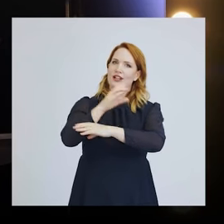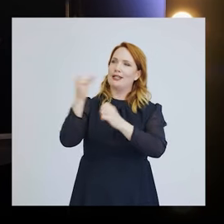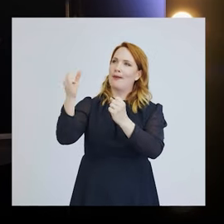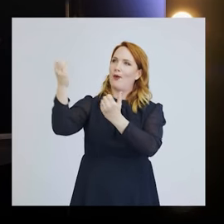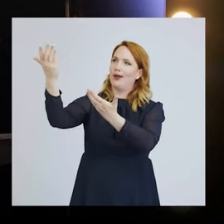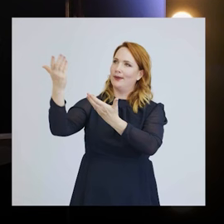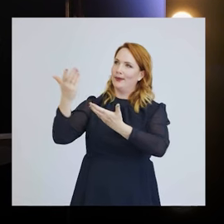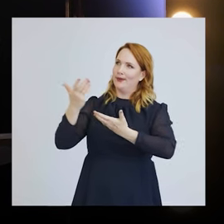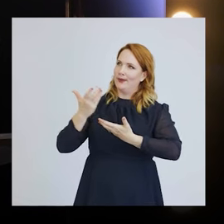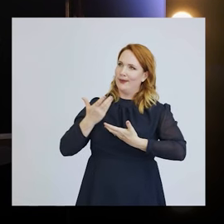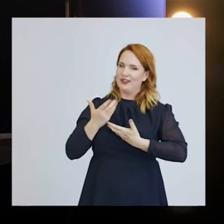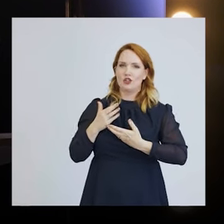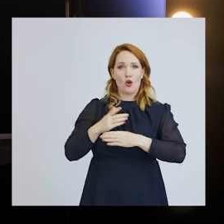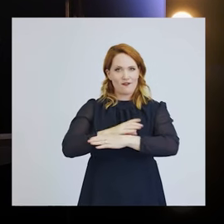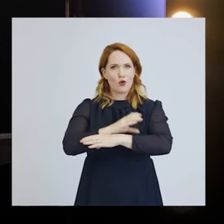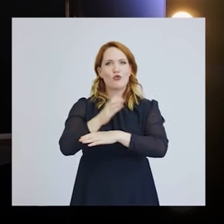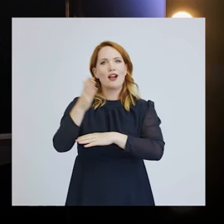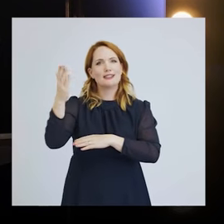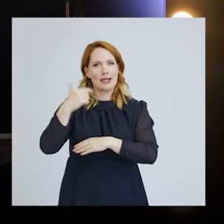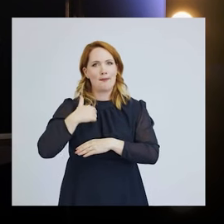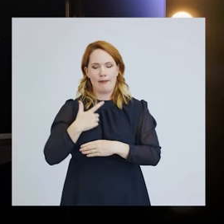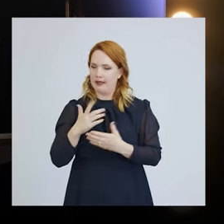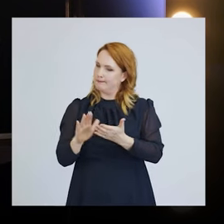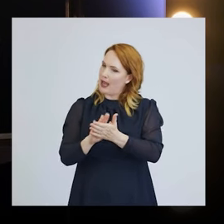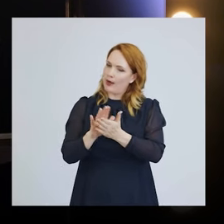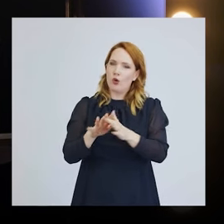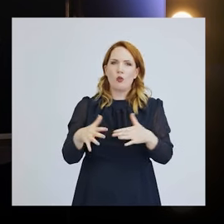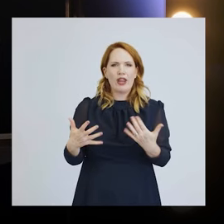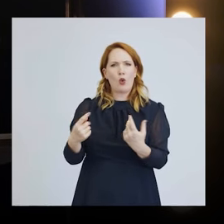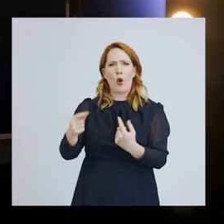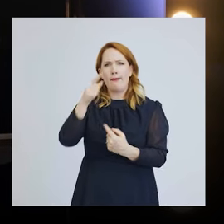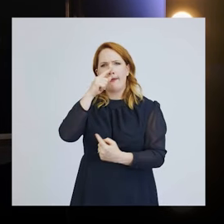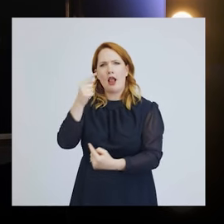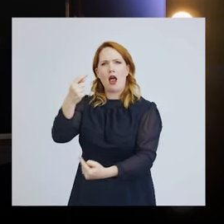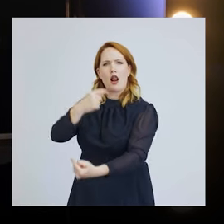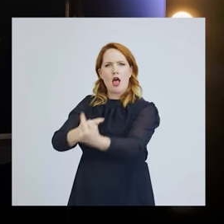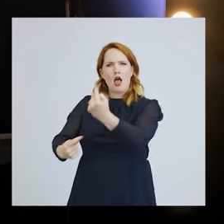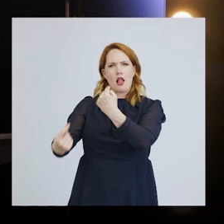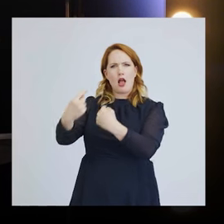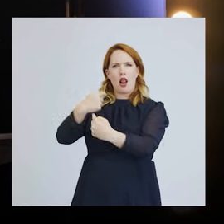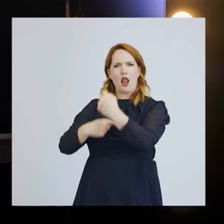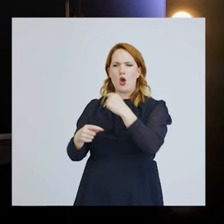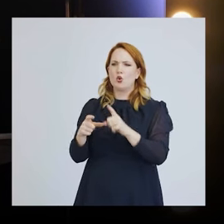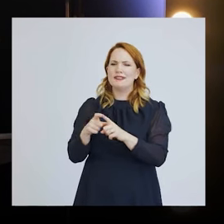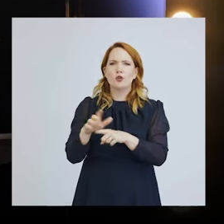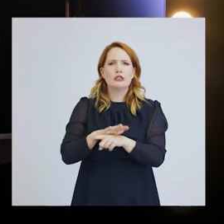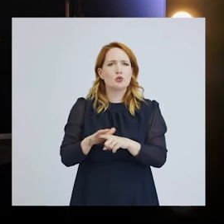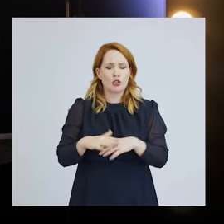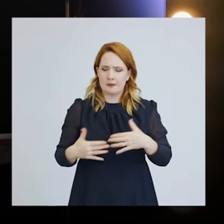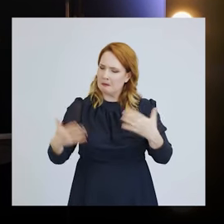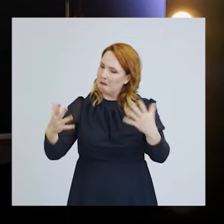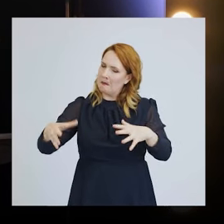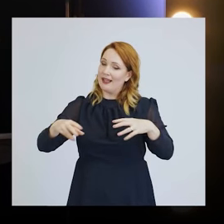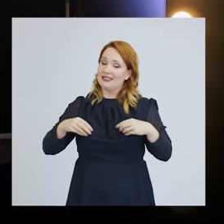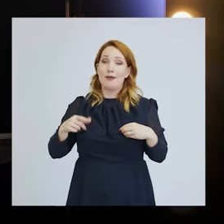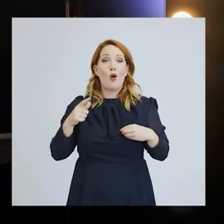my weaknesses so that Christ's power may rest on me. That is why, for Christ's sake, I delight in weakness and insults and hardships